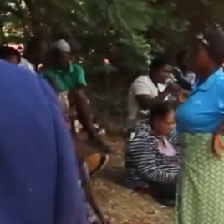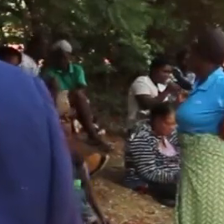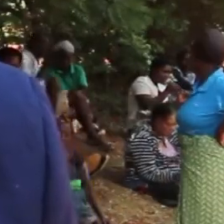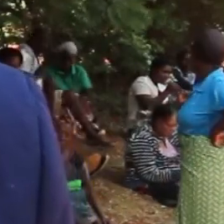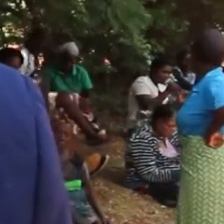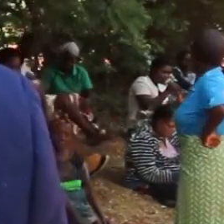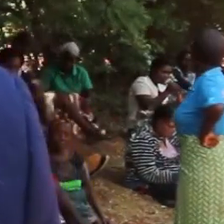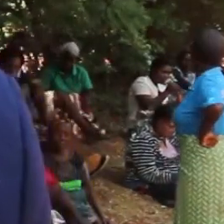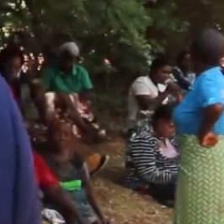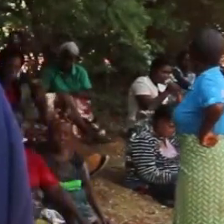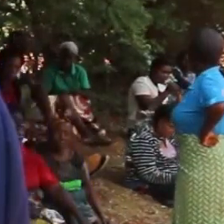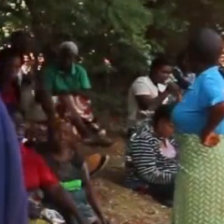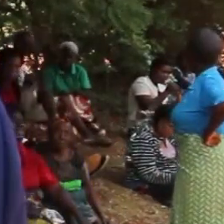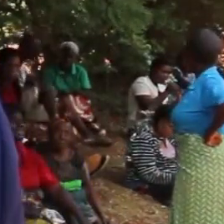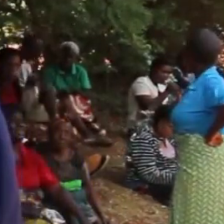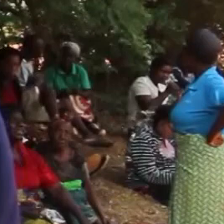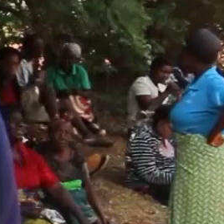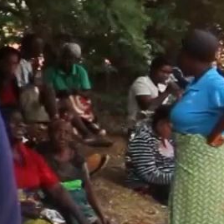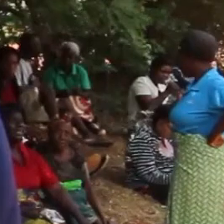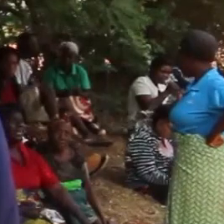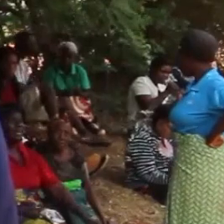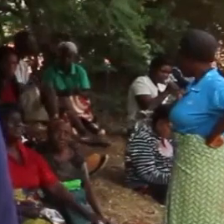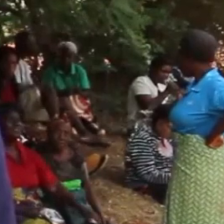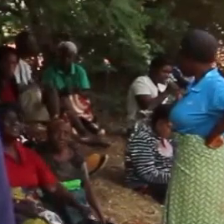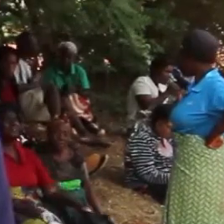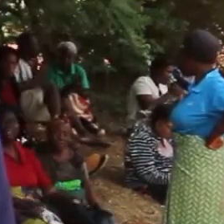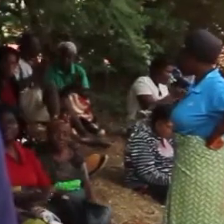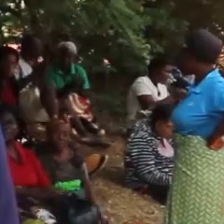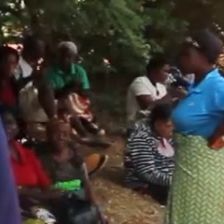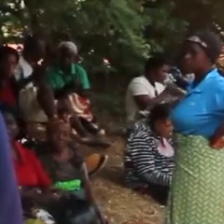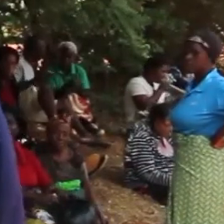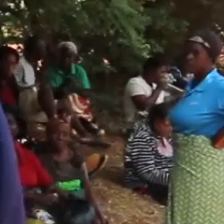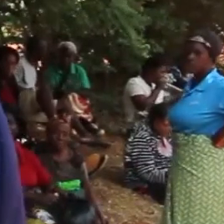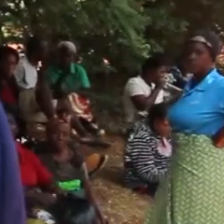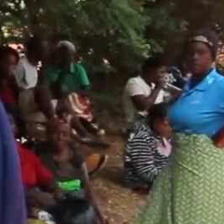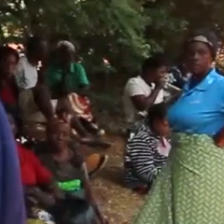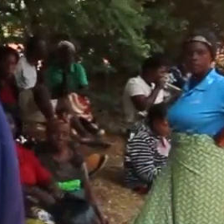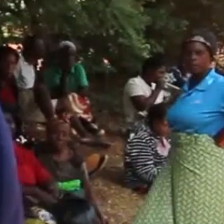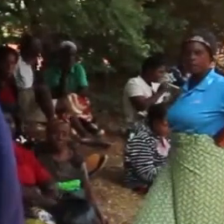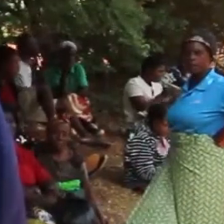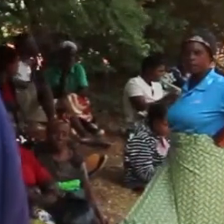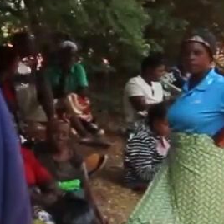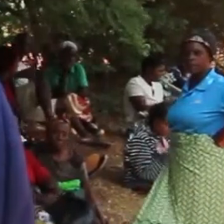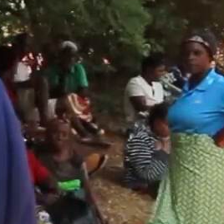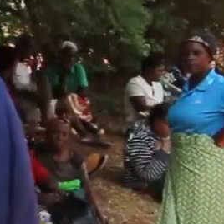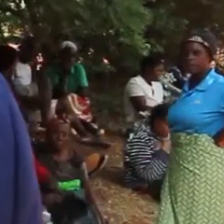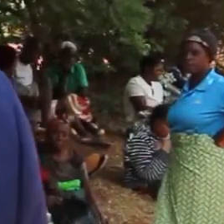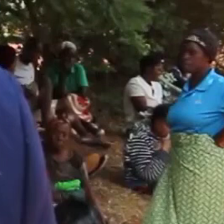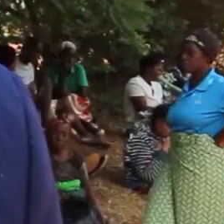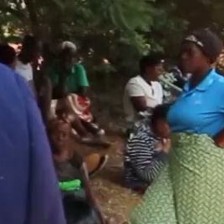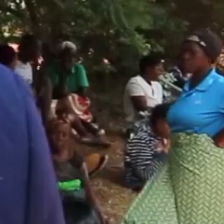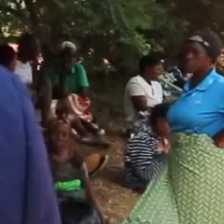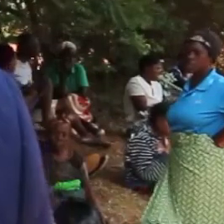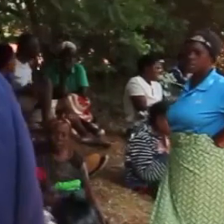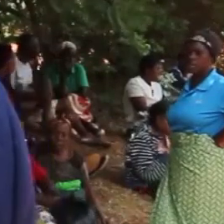going to offload about 285 bags. Today we are going to do three locations. That means